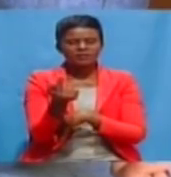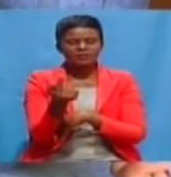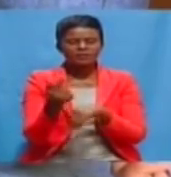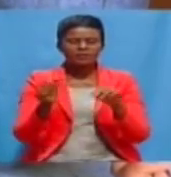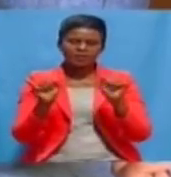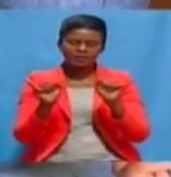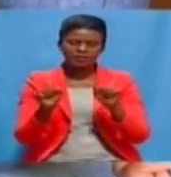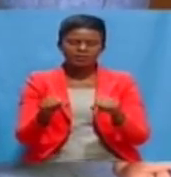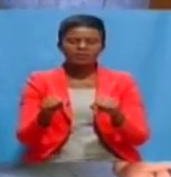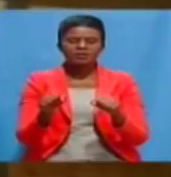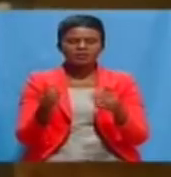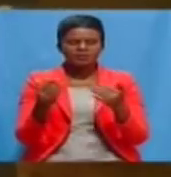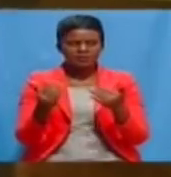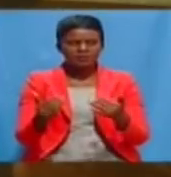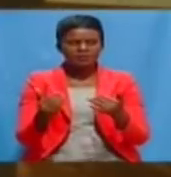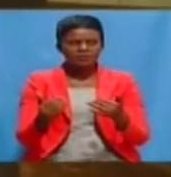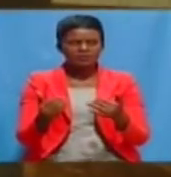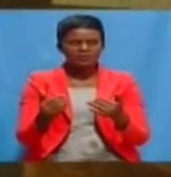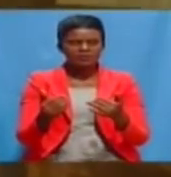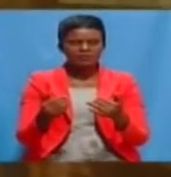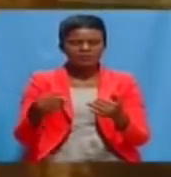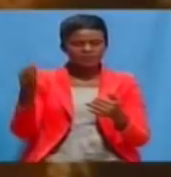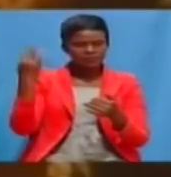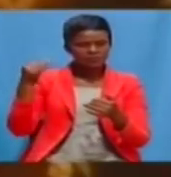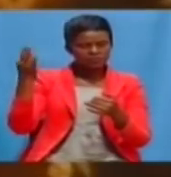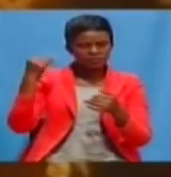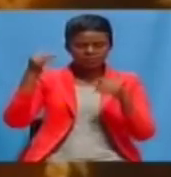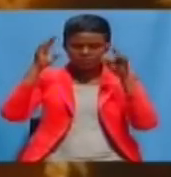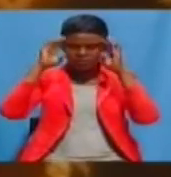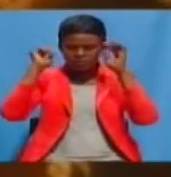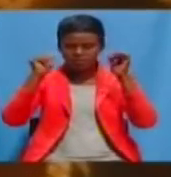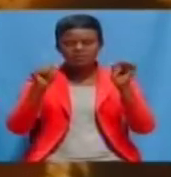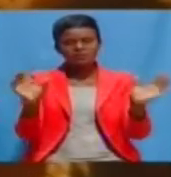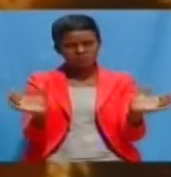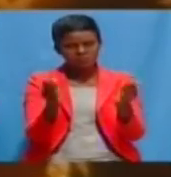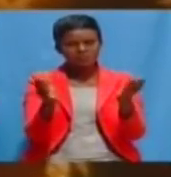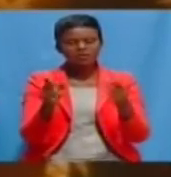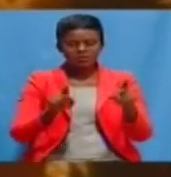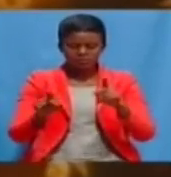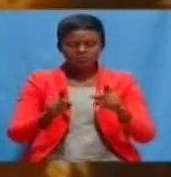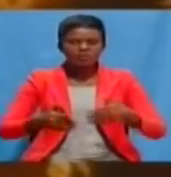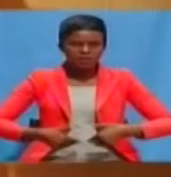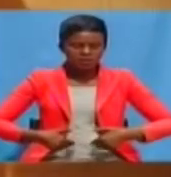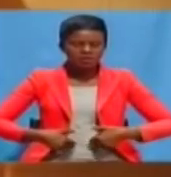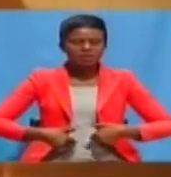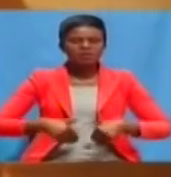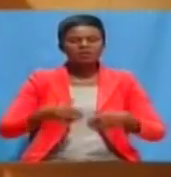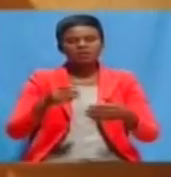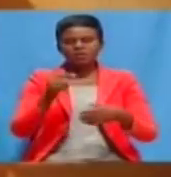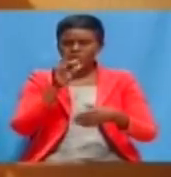very heartful to me. The former president further encouraged young people to exercise and watch what they